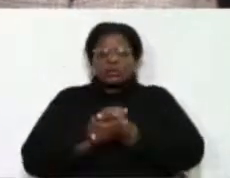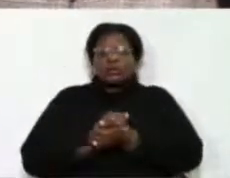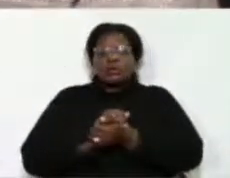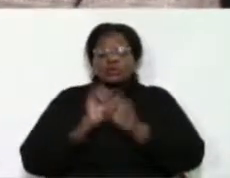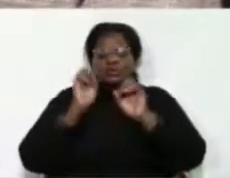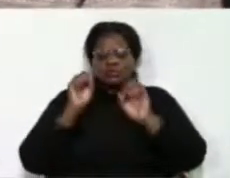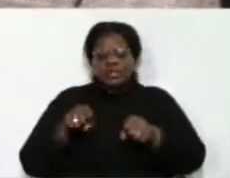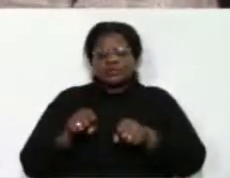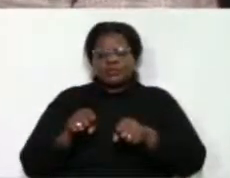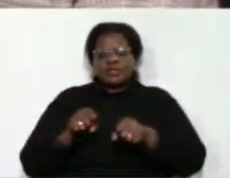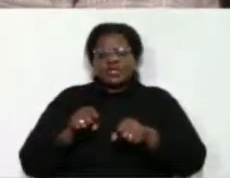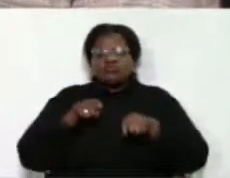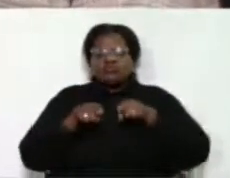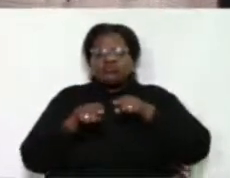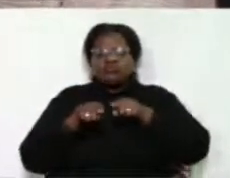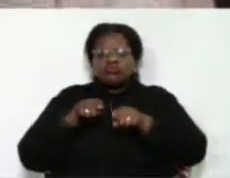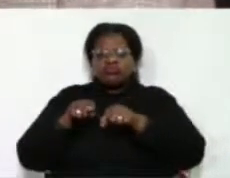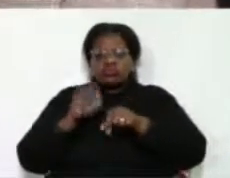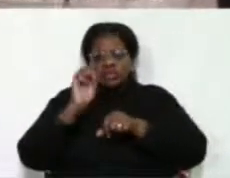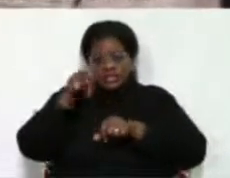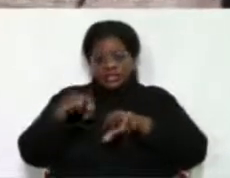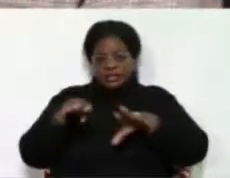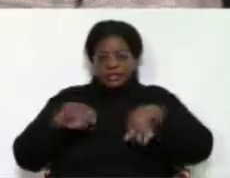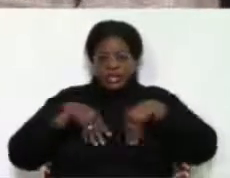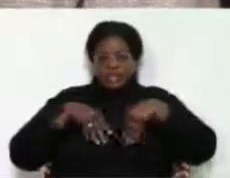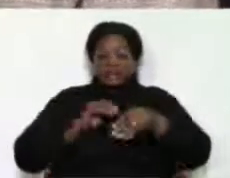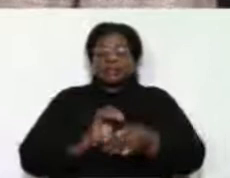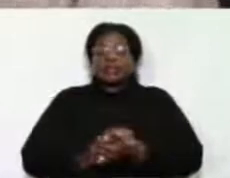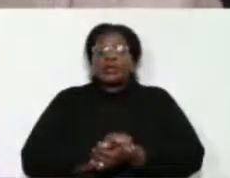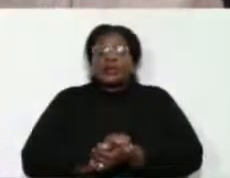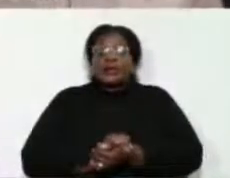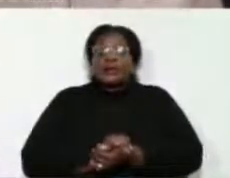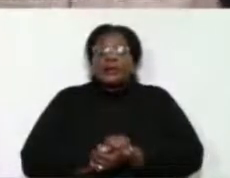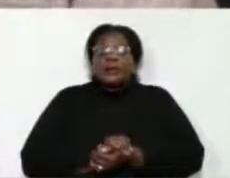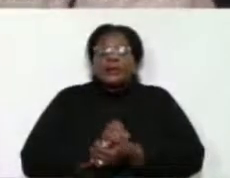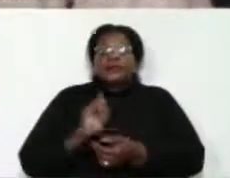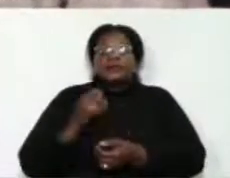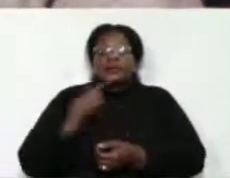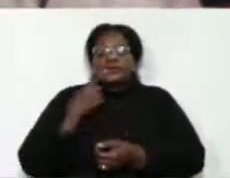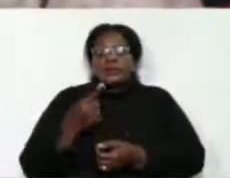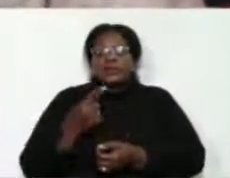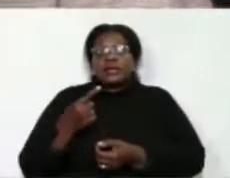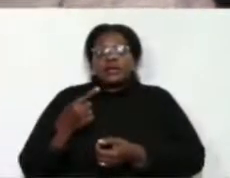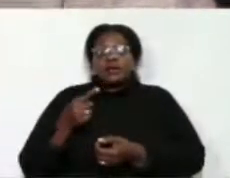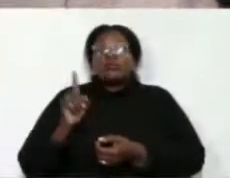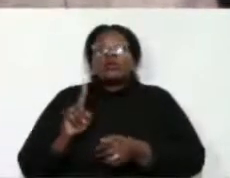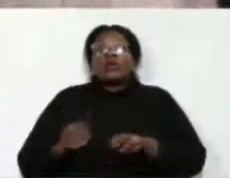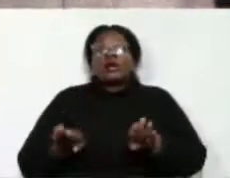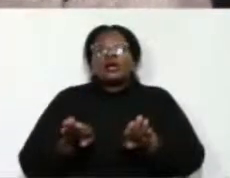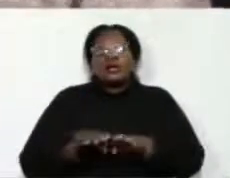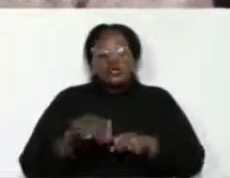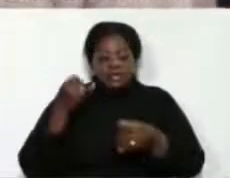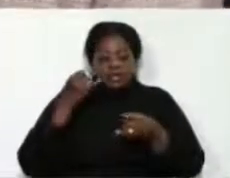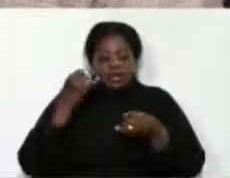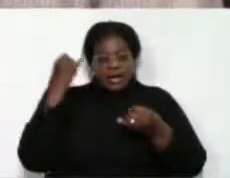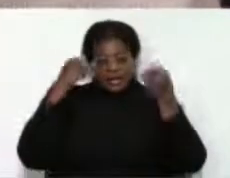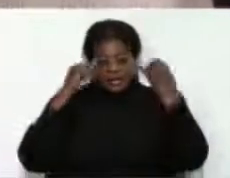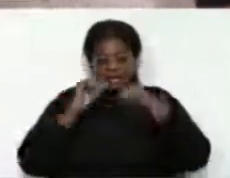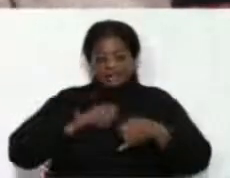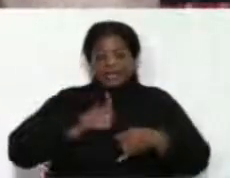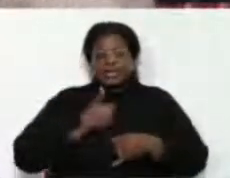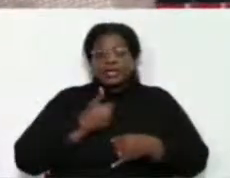Like, if I'm sharing business ideas with you, I don't expect you to go to Joe's Beer House and tell everybody about my idea. That's actually wrong. Unless you